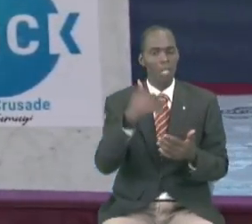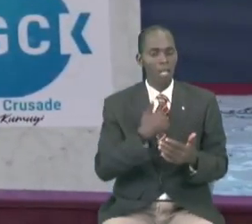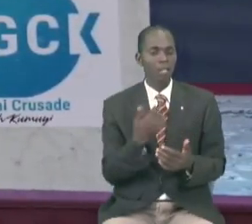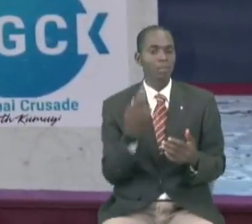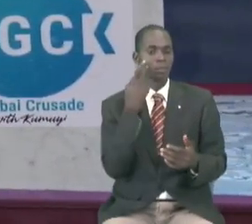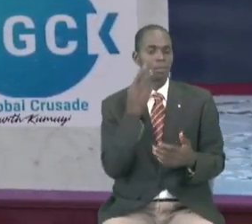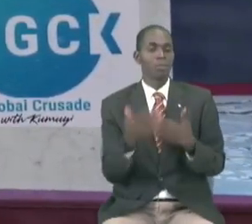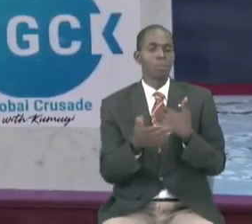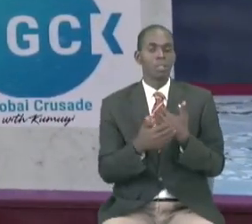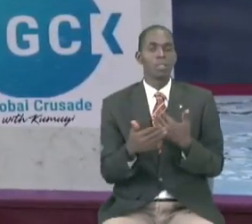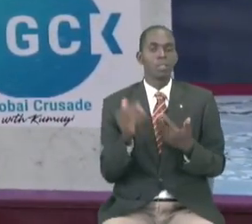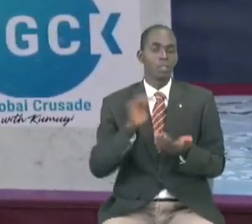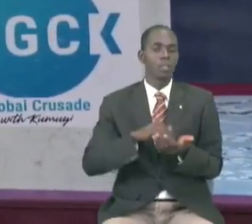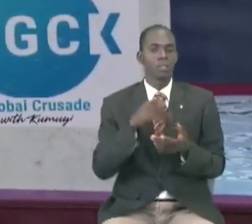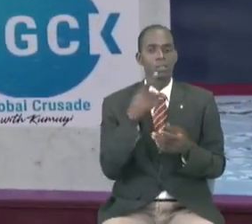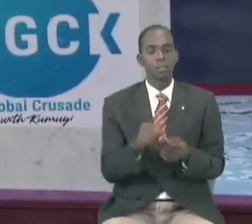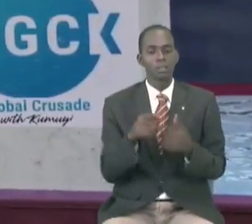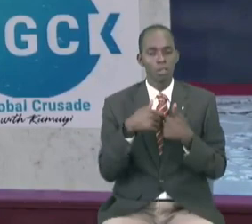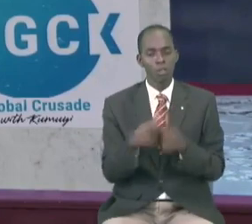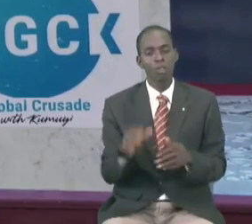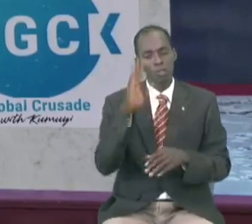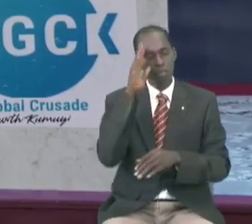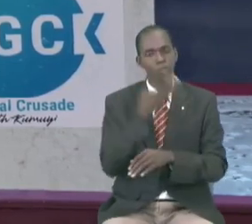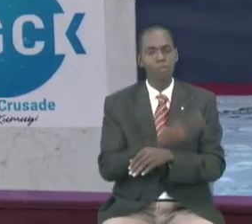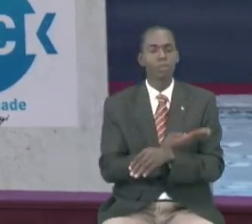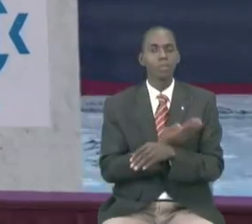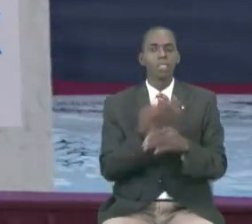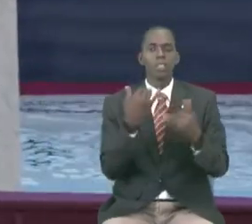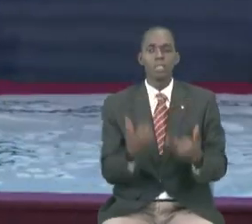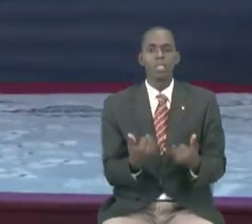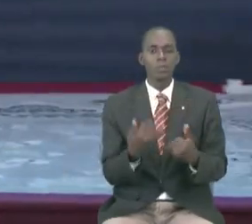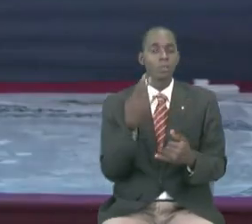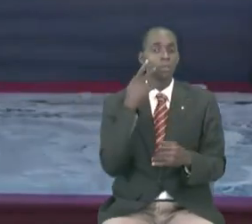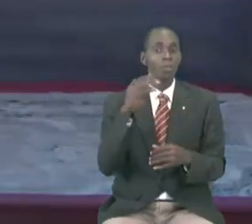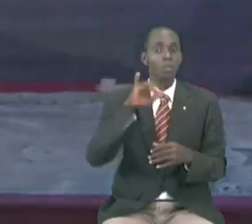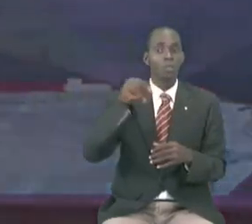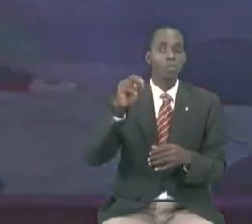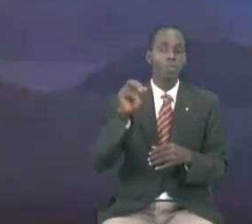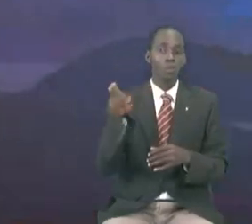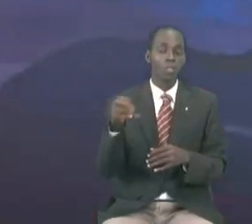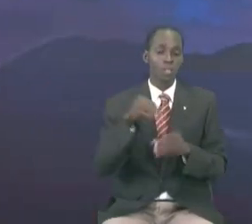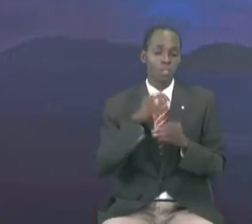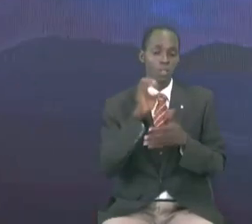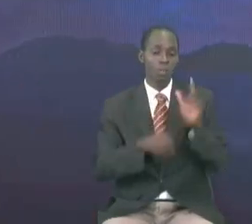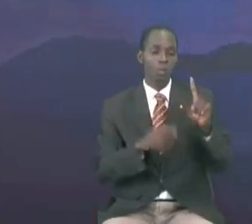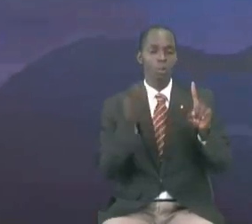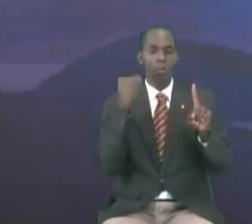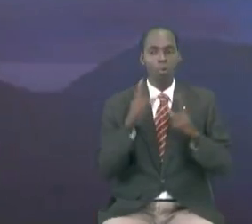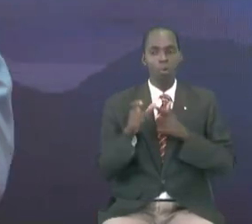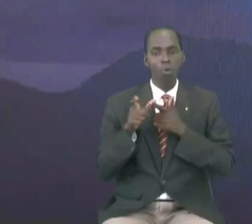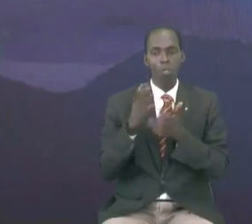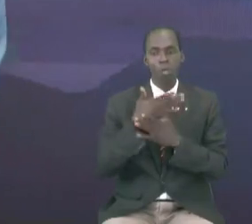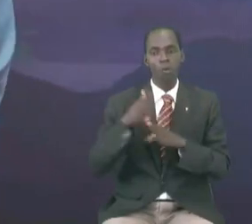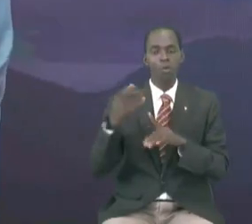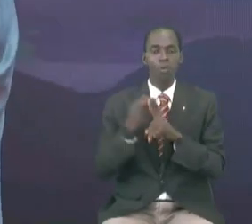2, we find Jonah running to God. And look at chapter 3, we find Jonah running for